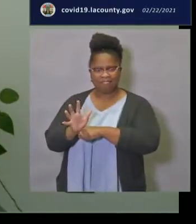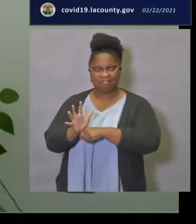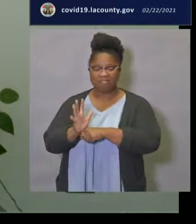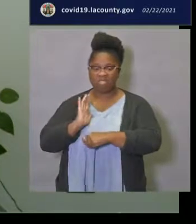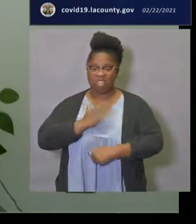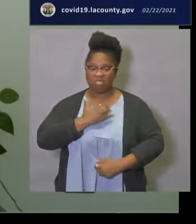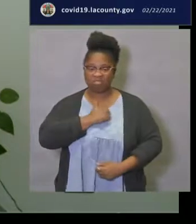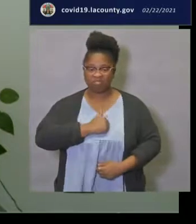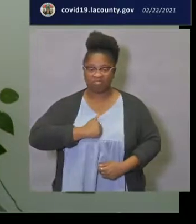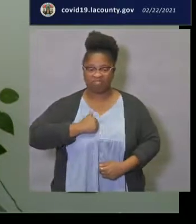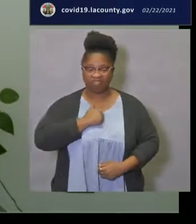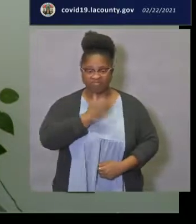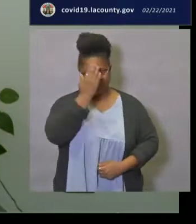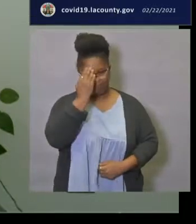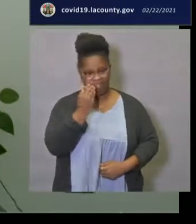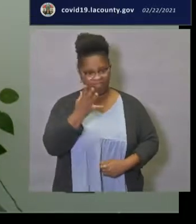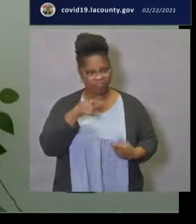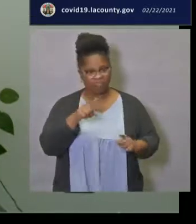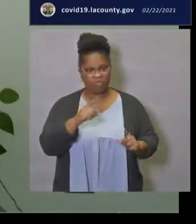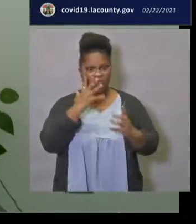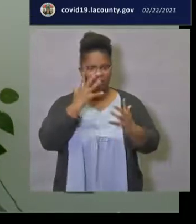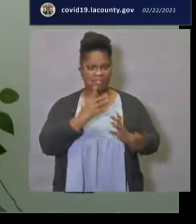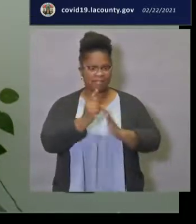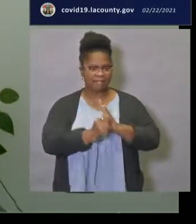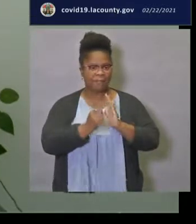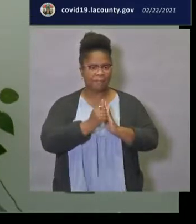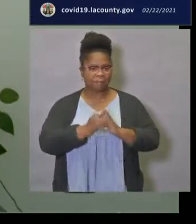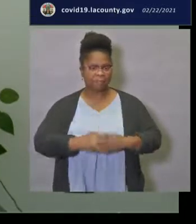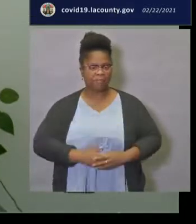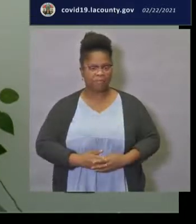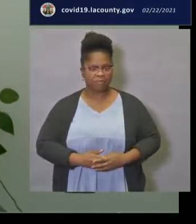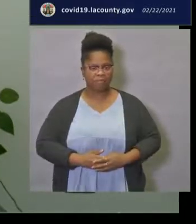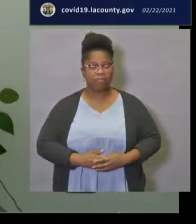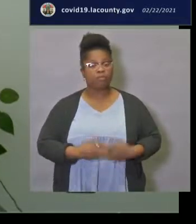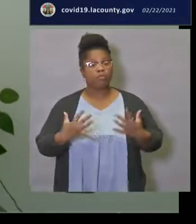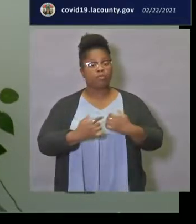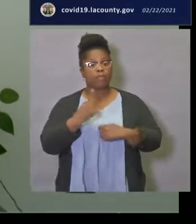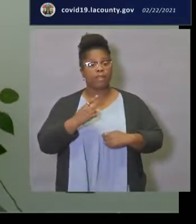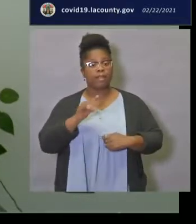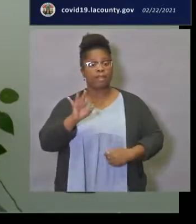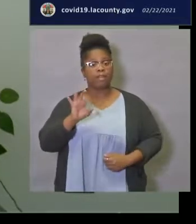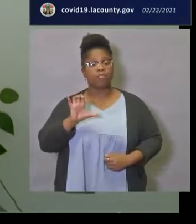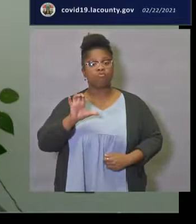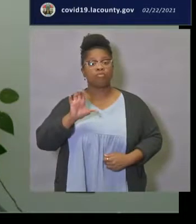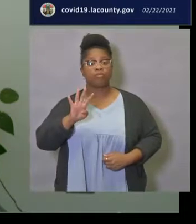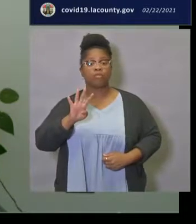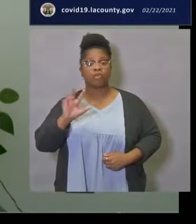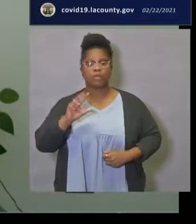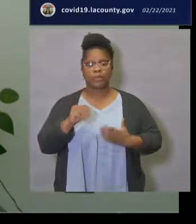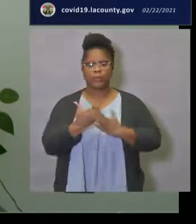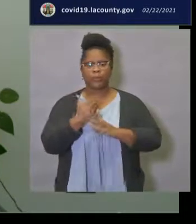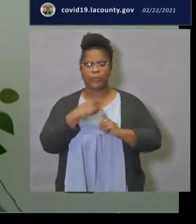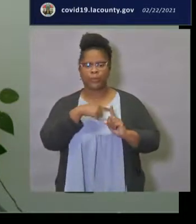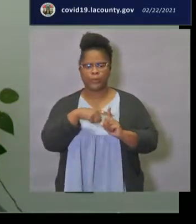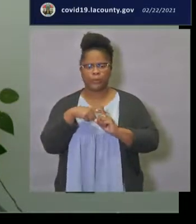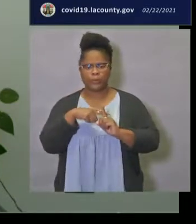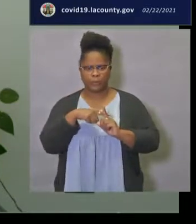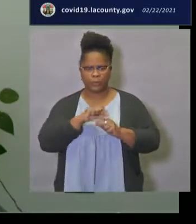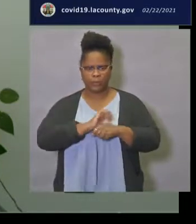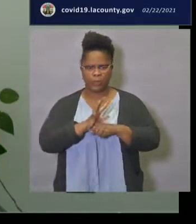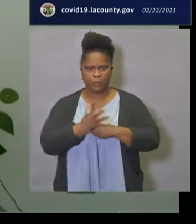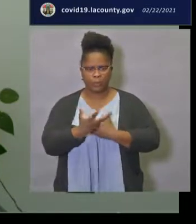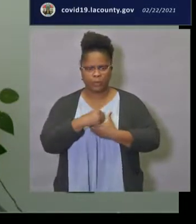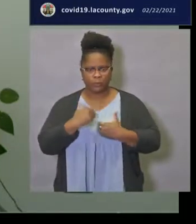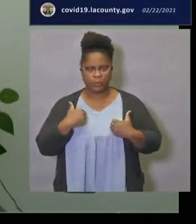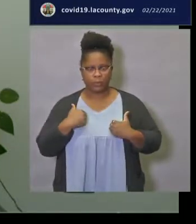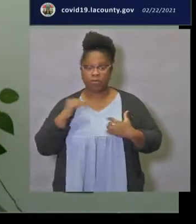this very sad time. We're reporting 943 new cases today, bringing the total number of cases in LA